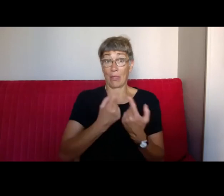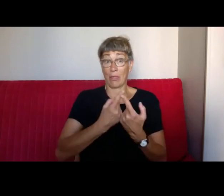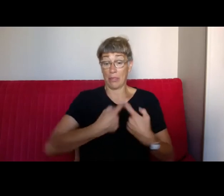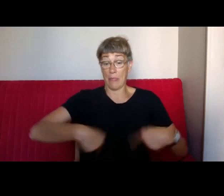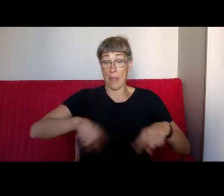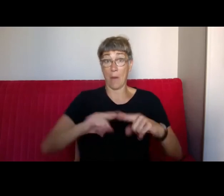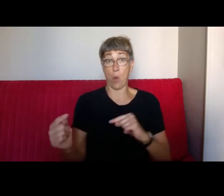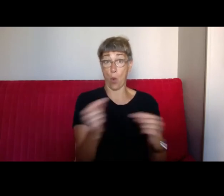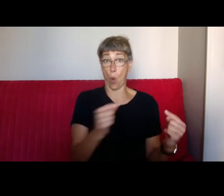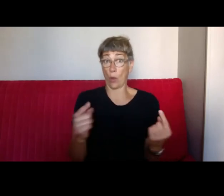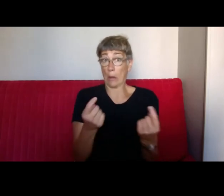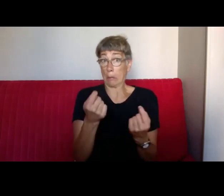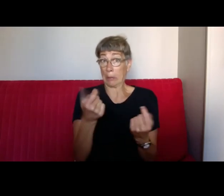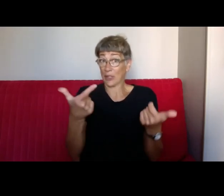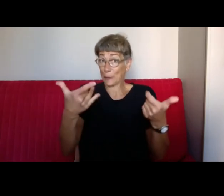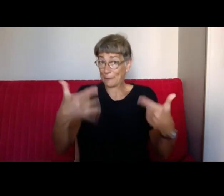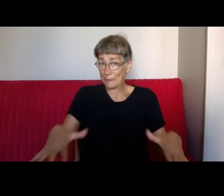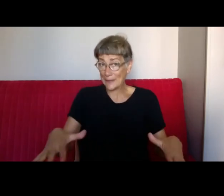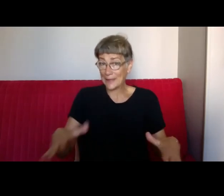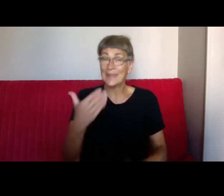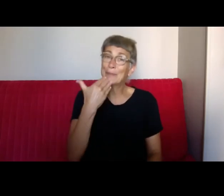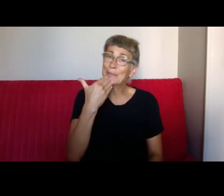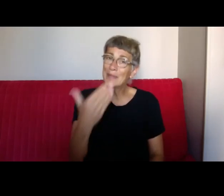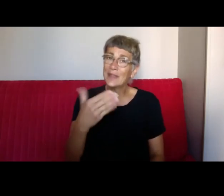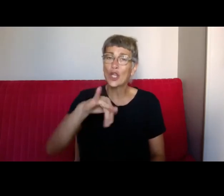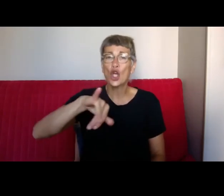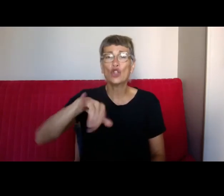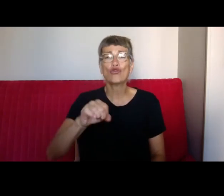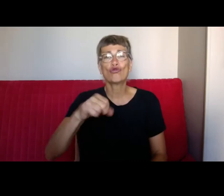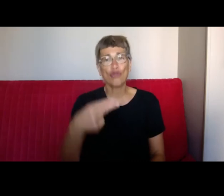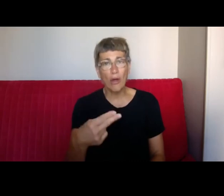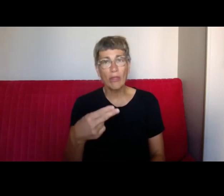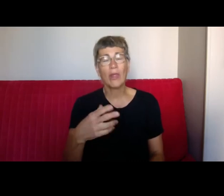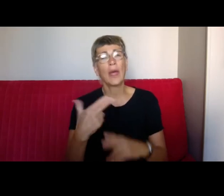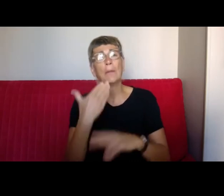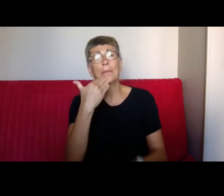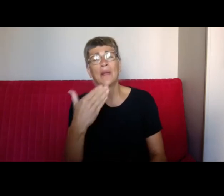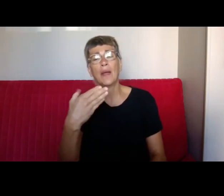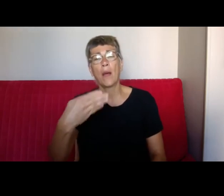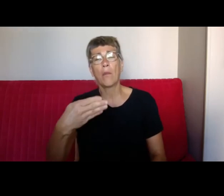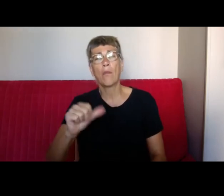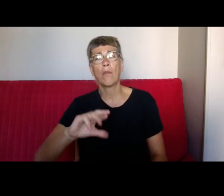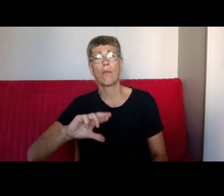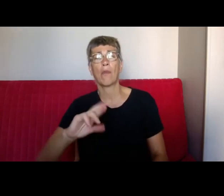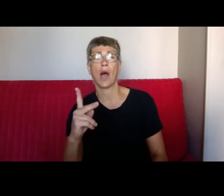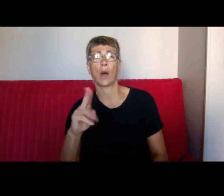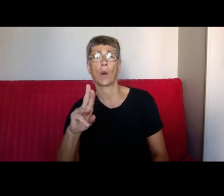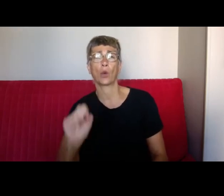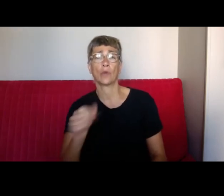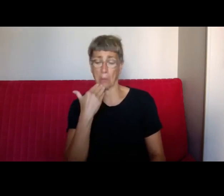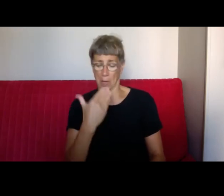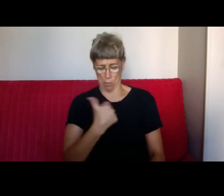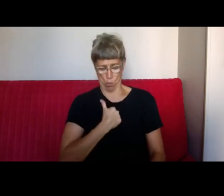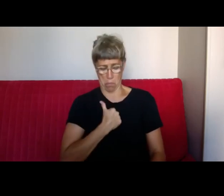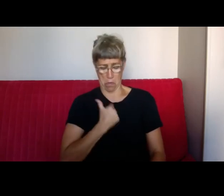thank John, and I thank Marcus. I will not thank myself, of course, because that's not